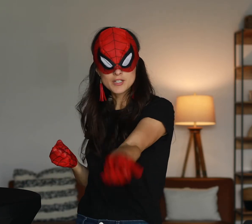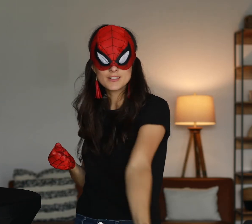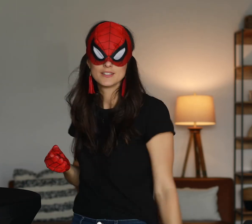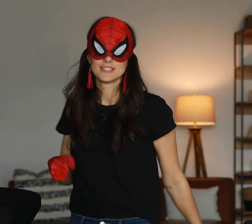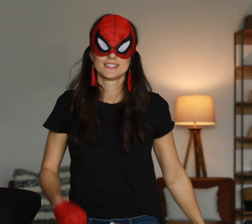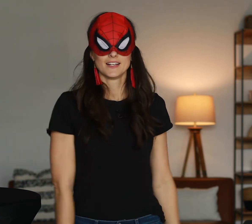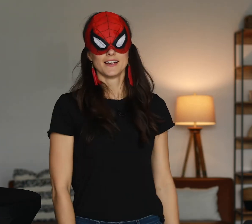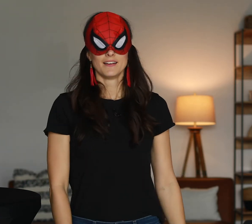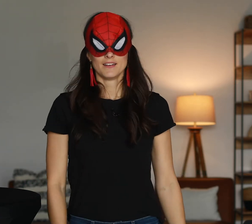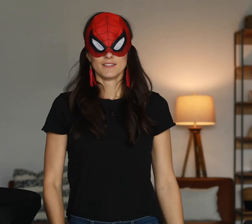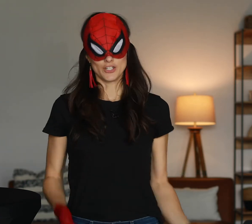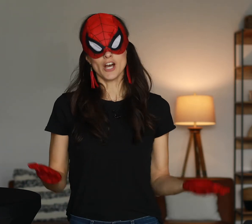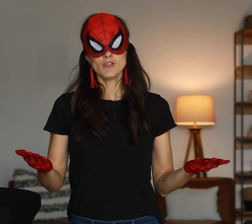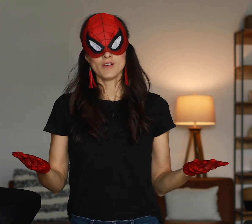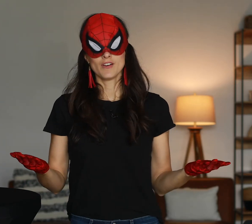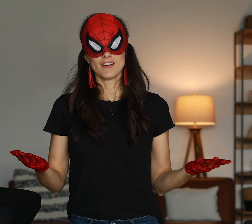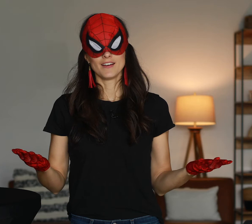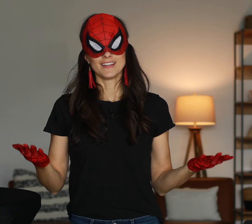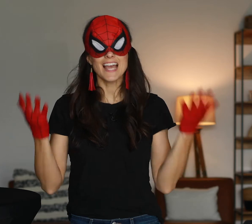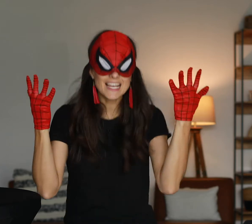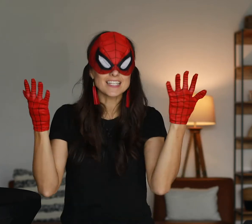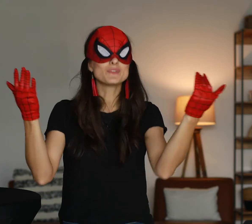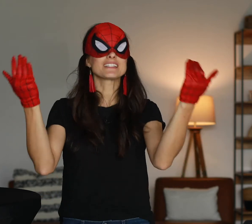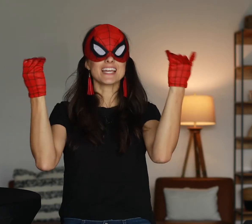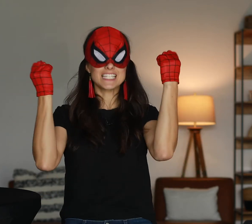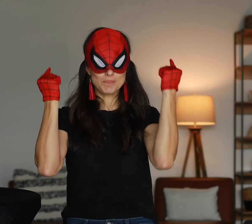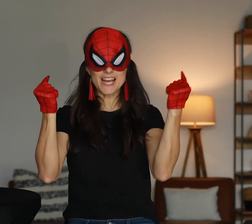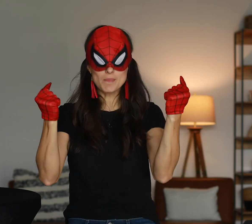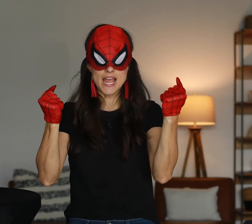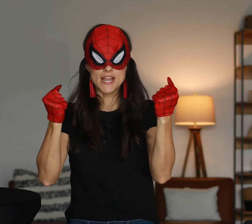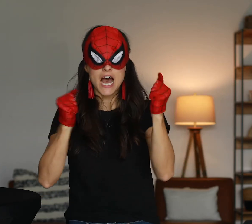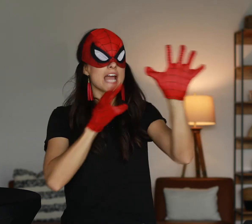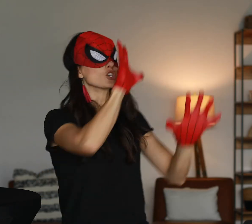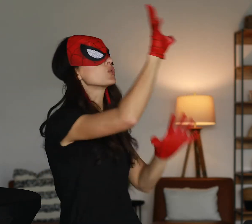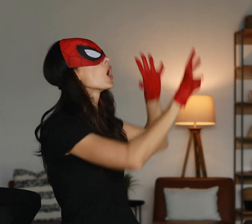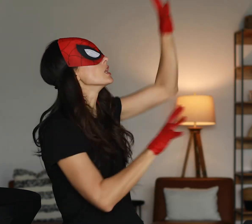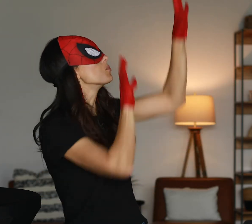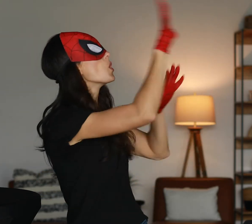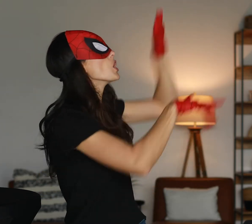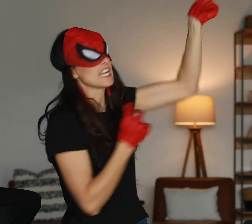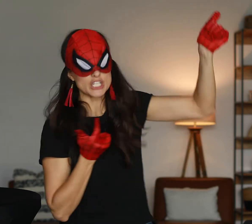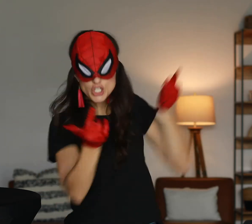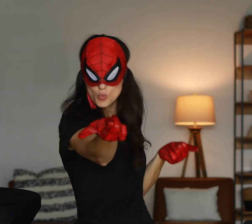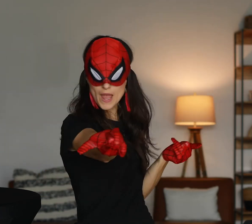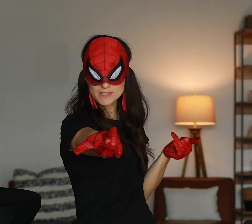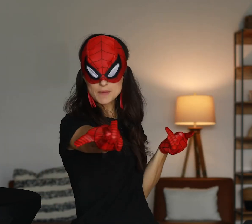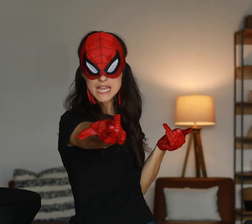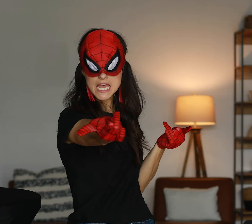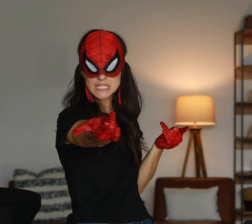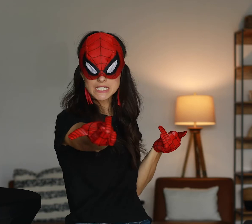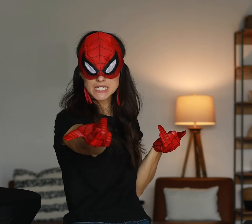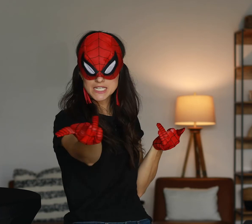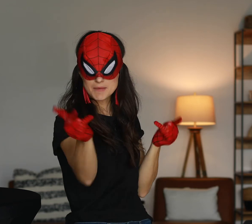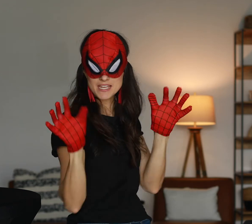out. Do you know? Yes, I'm just like Spider-Man. I can crawl up walls and I can shoot webs out of